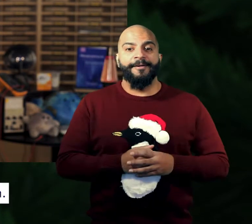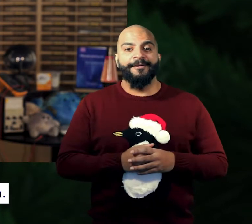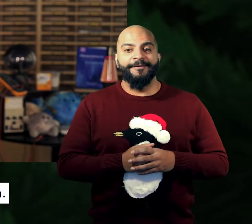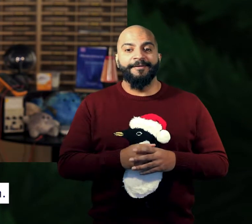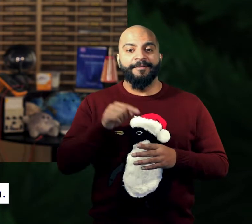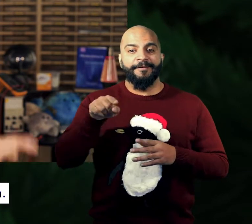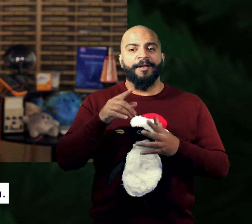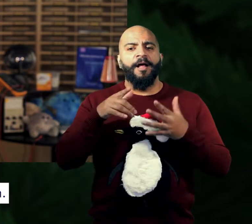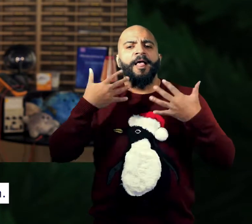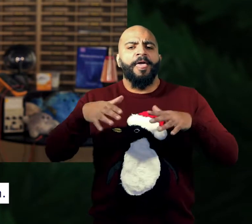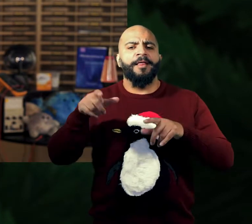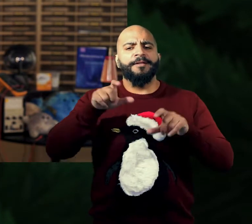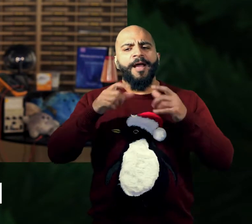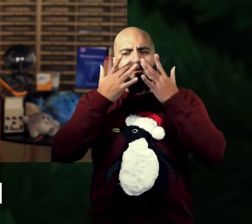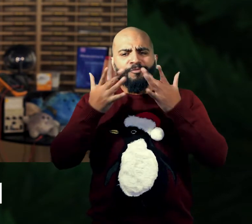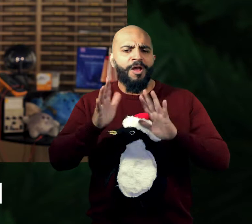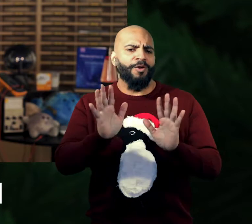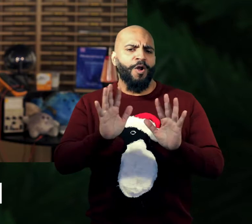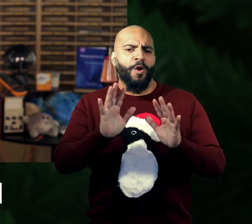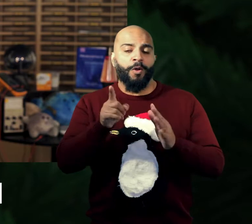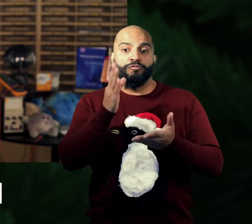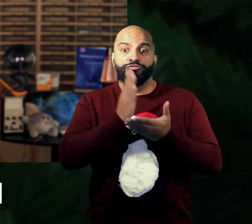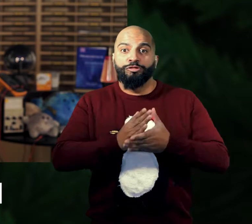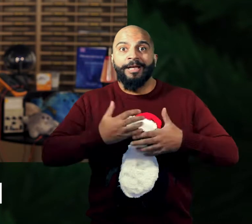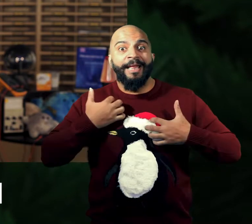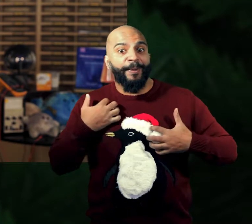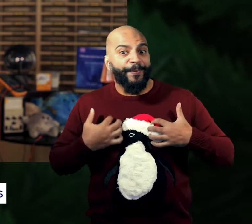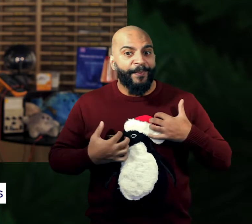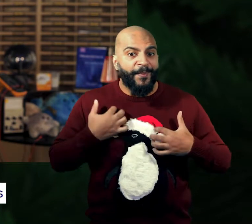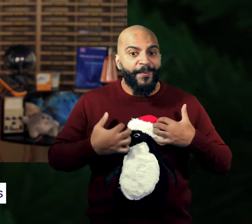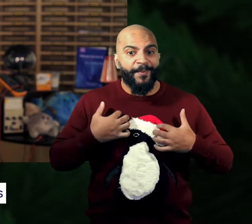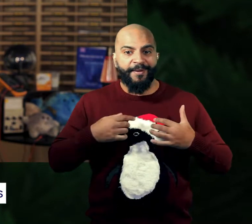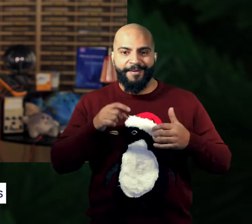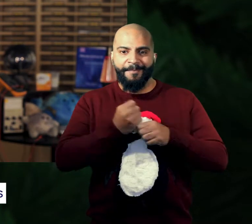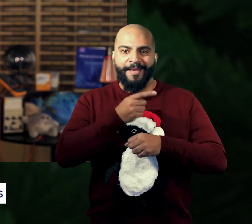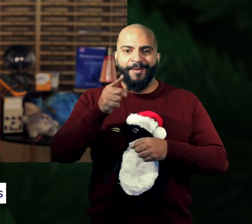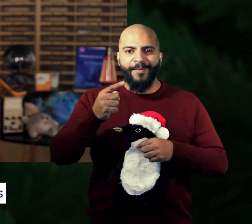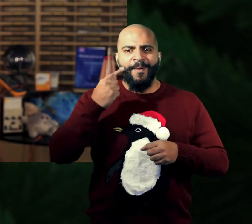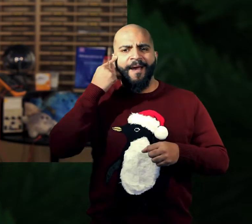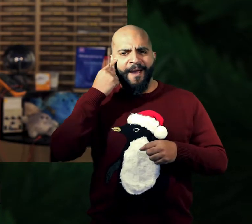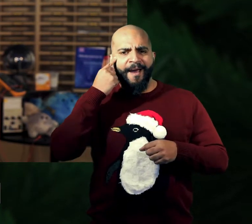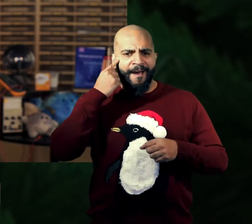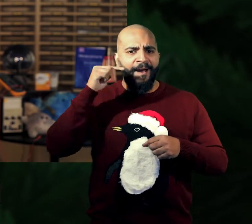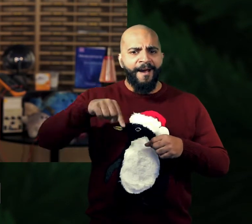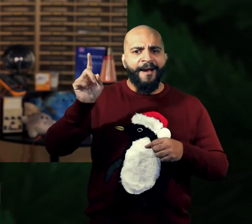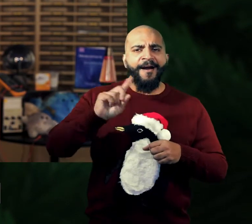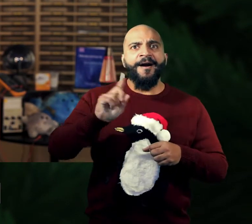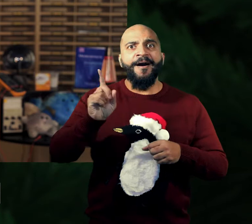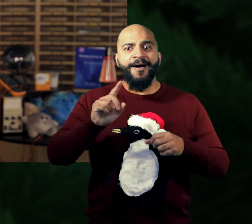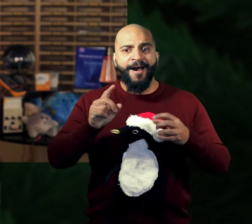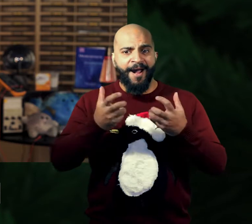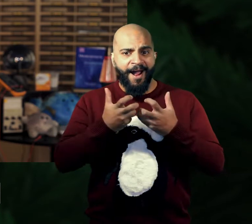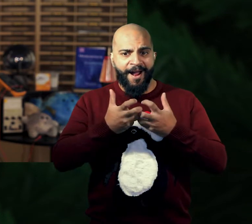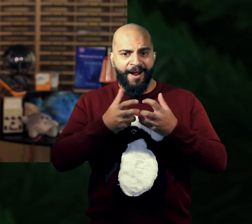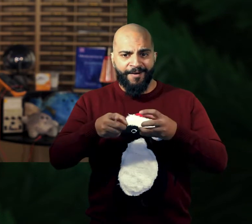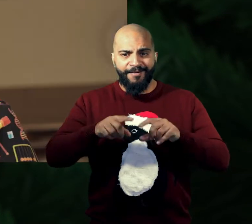just do a science demonstration, because things get really interesting when you start making some changes and investigate what